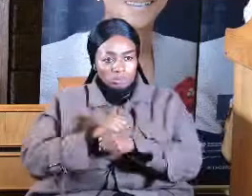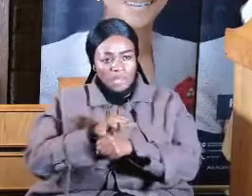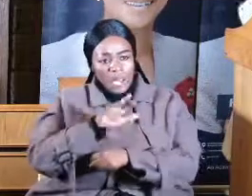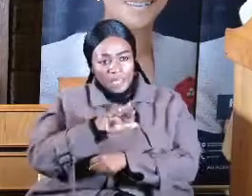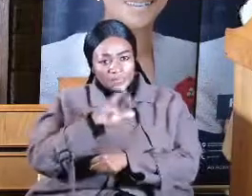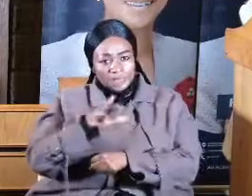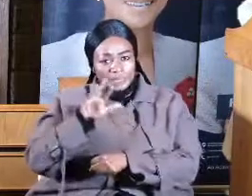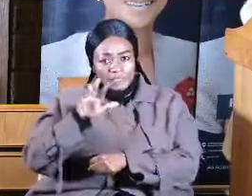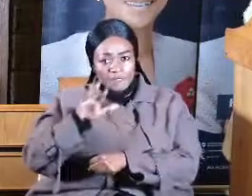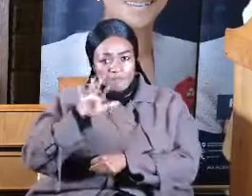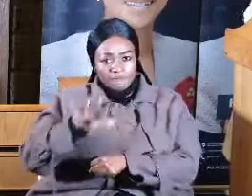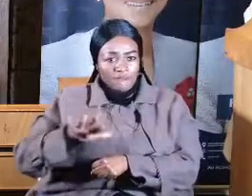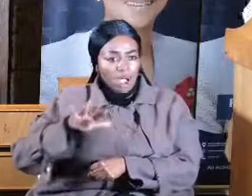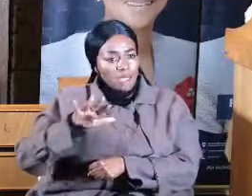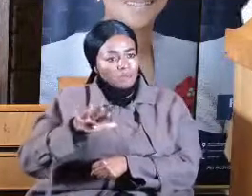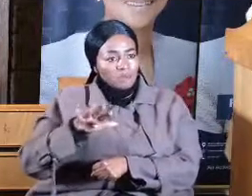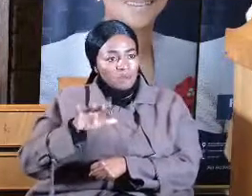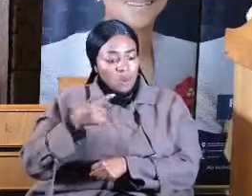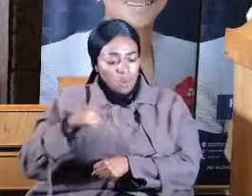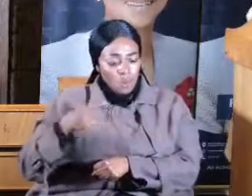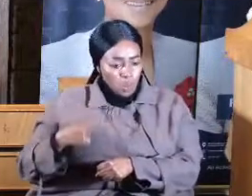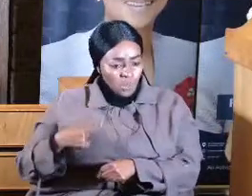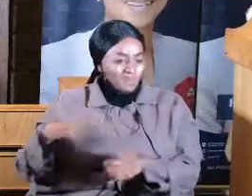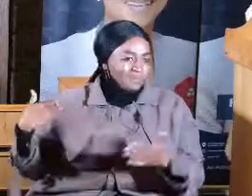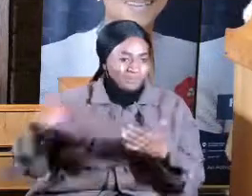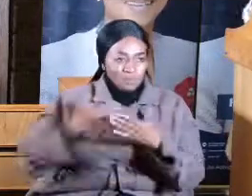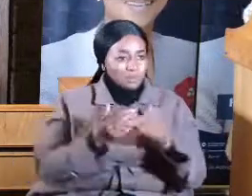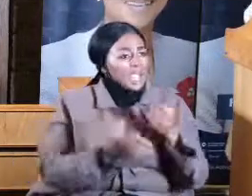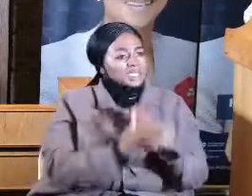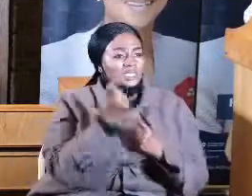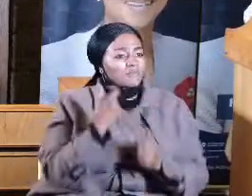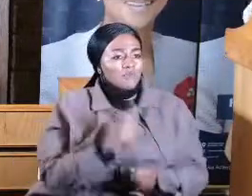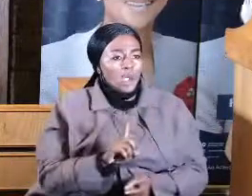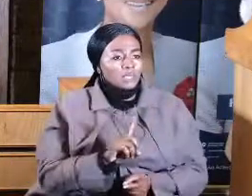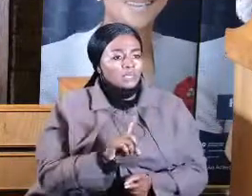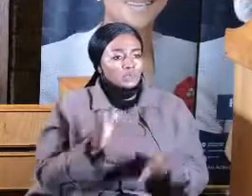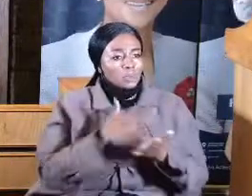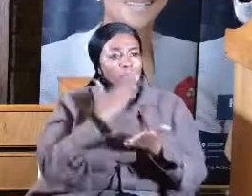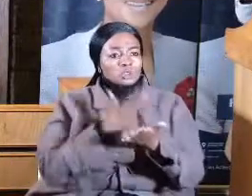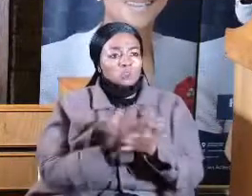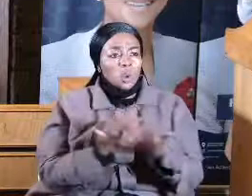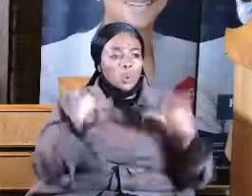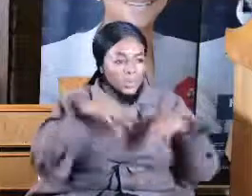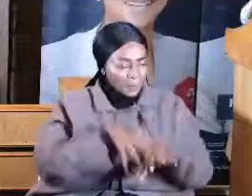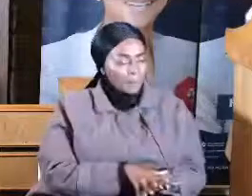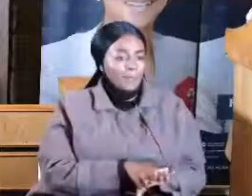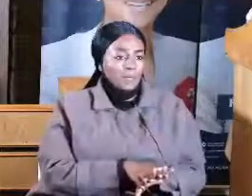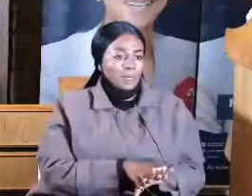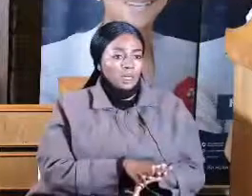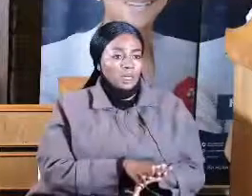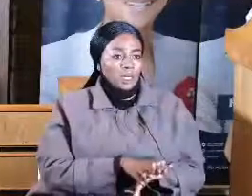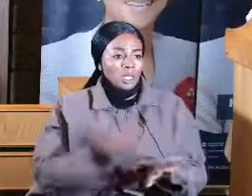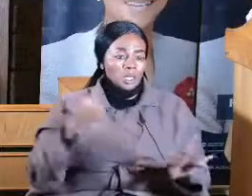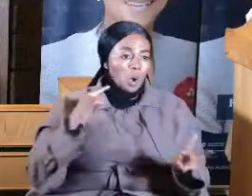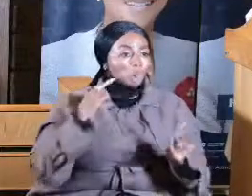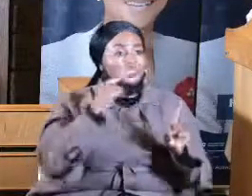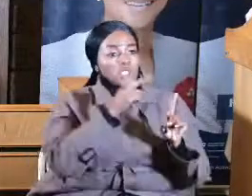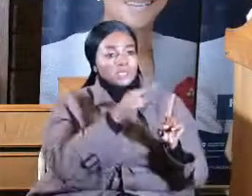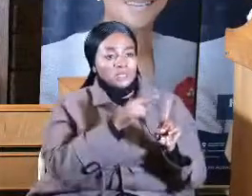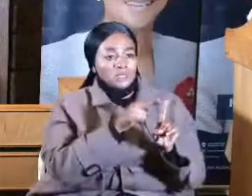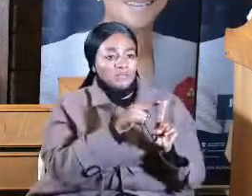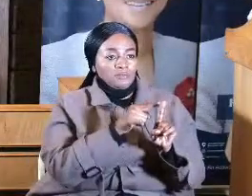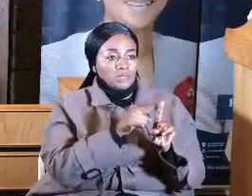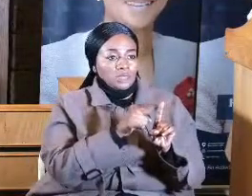1995, how far have we gone as the country in ensuring that we implement the objectives that are